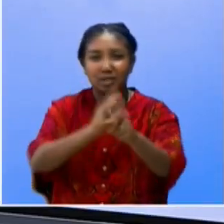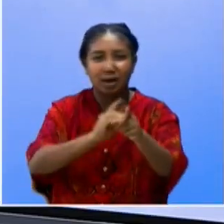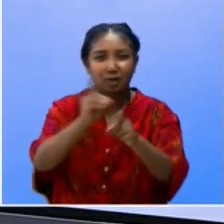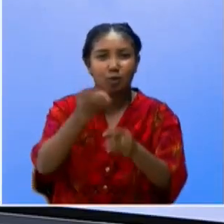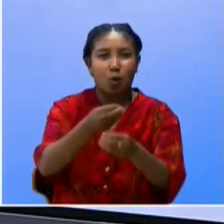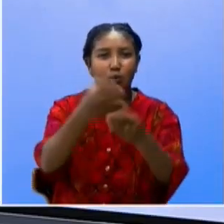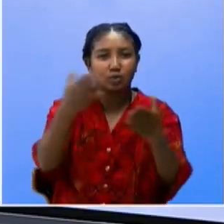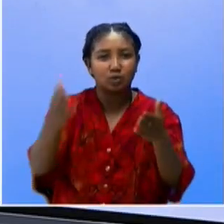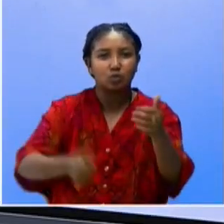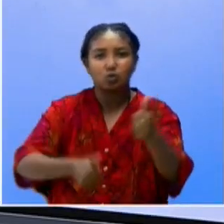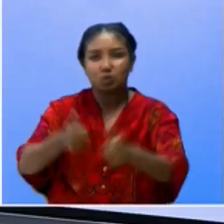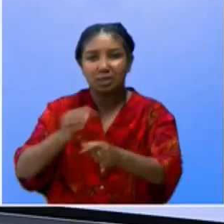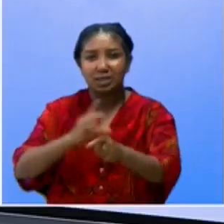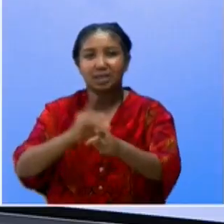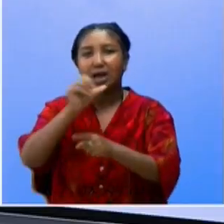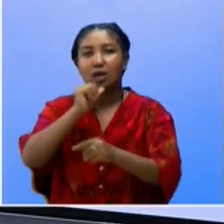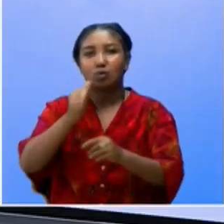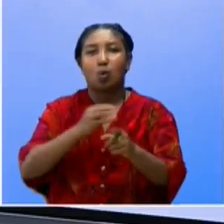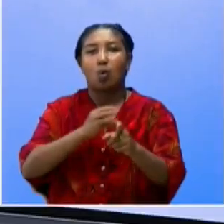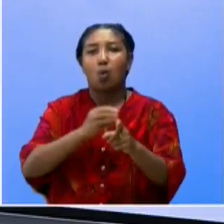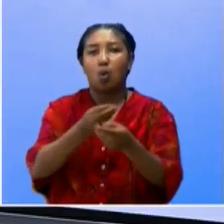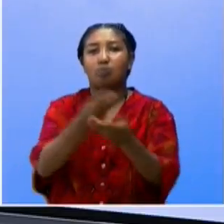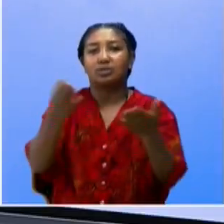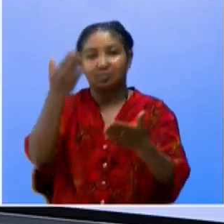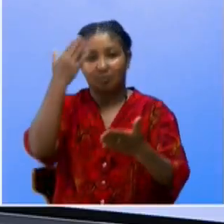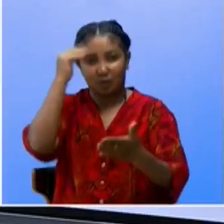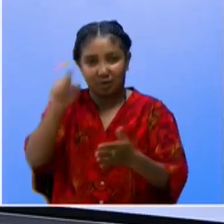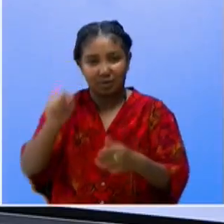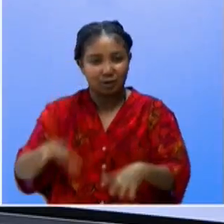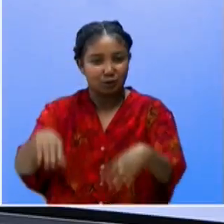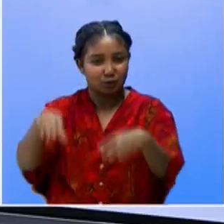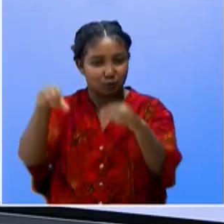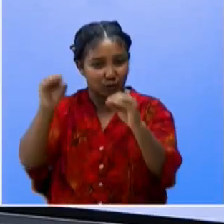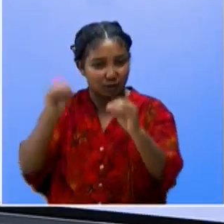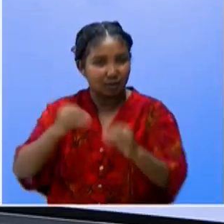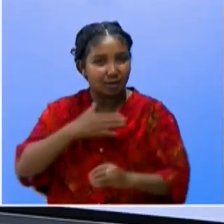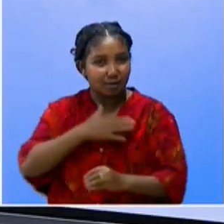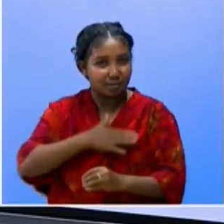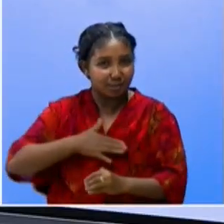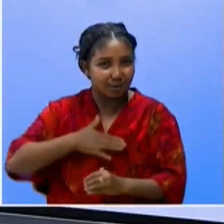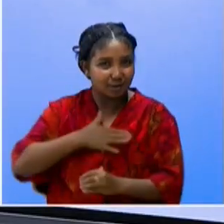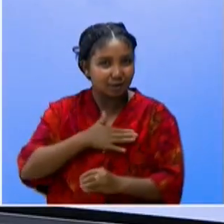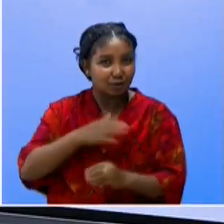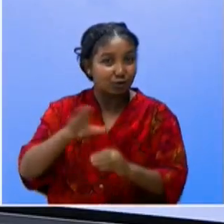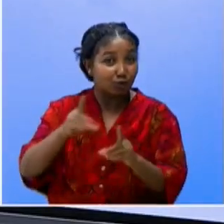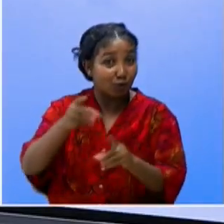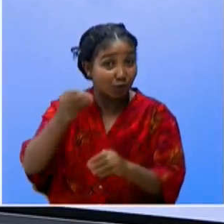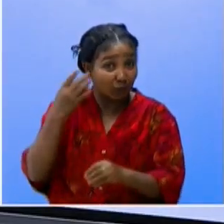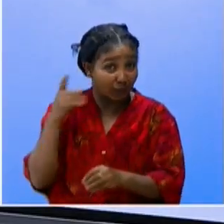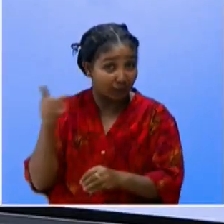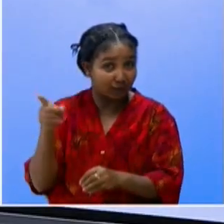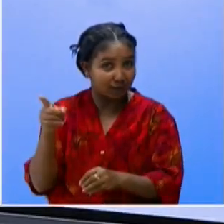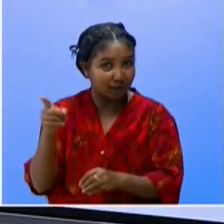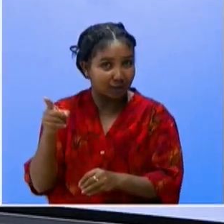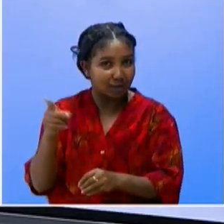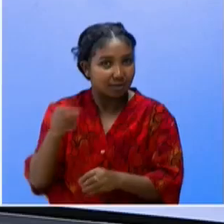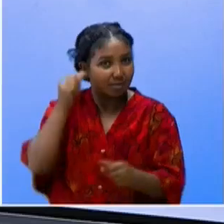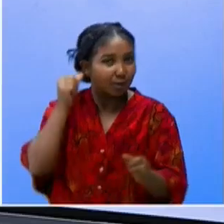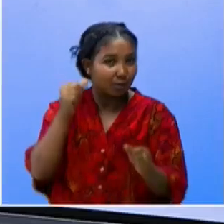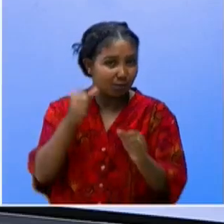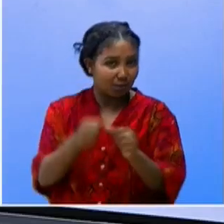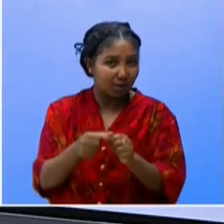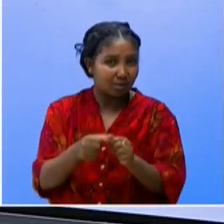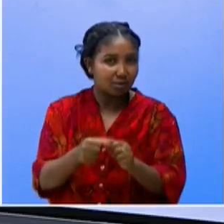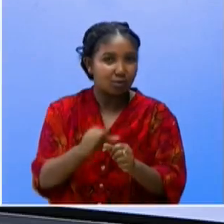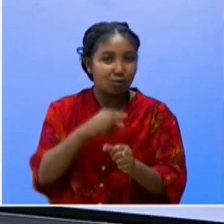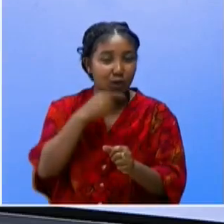object, which one is indirect object. Students, please don't forget, bear your mind,